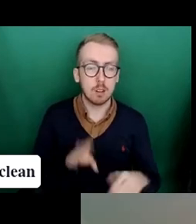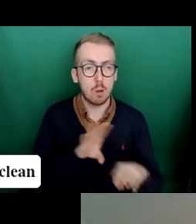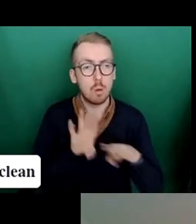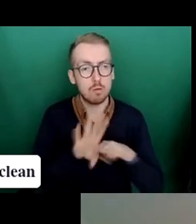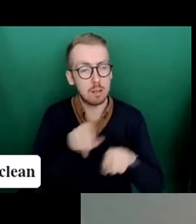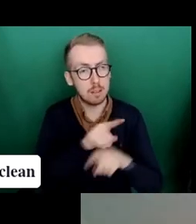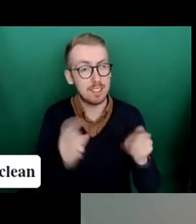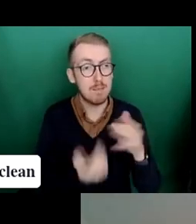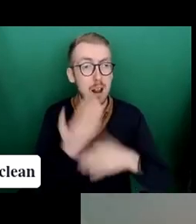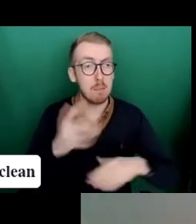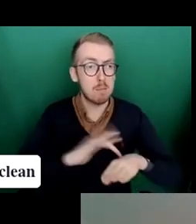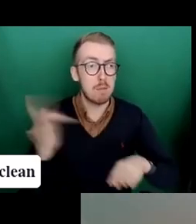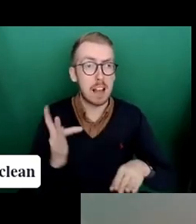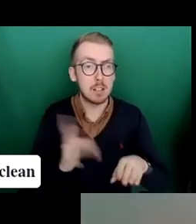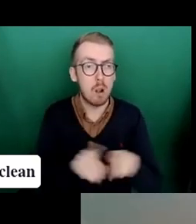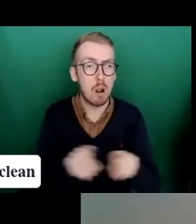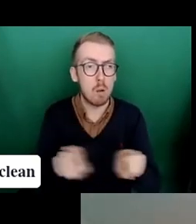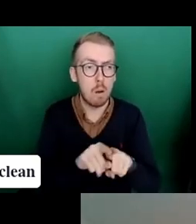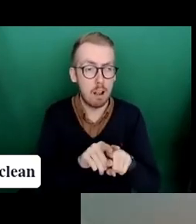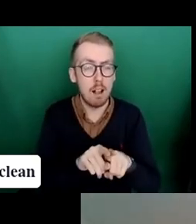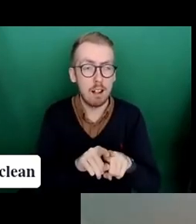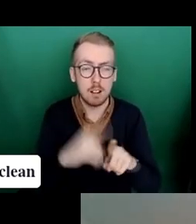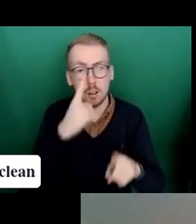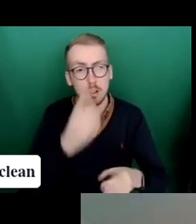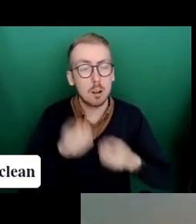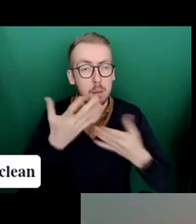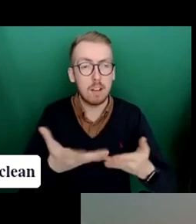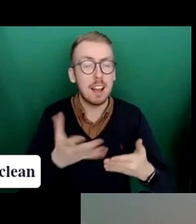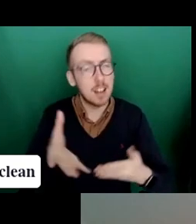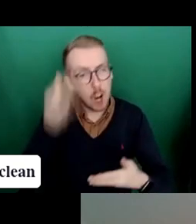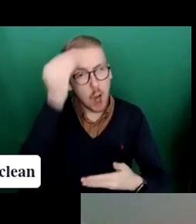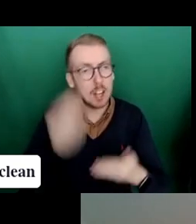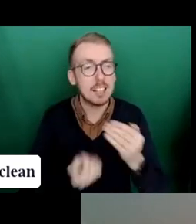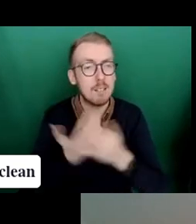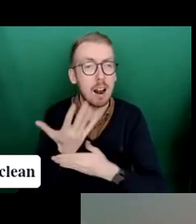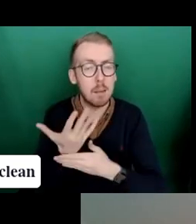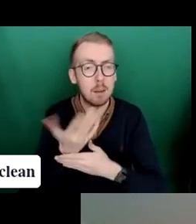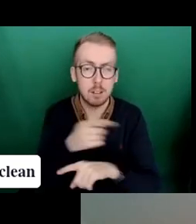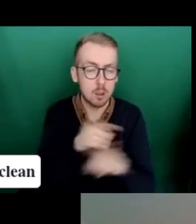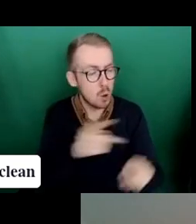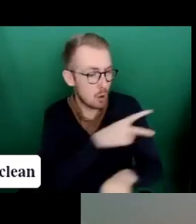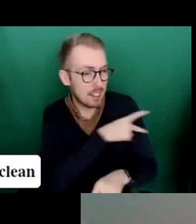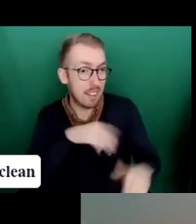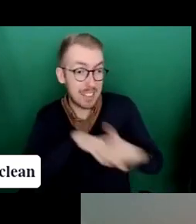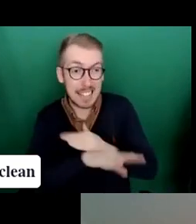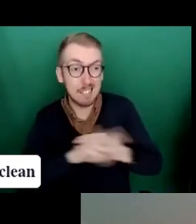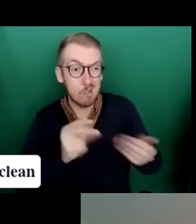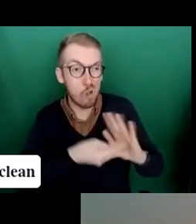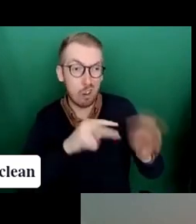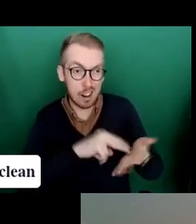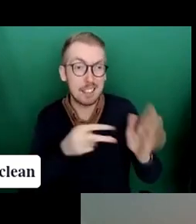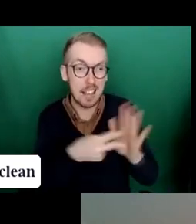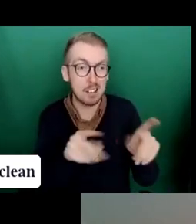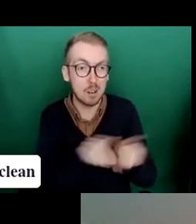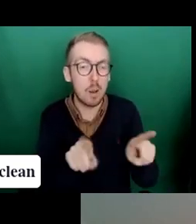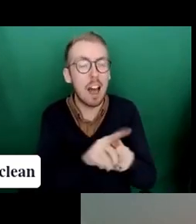professionals as well, so that they can then provide learning development to their the staff in their organization. So if they have that